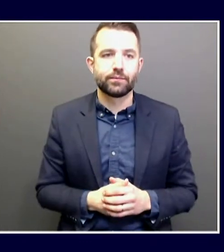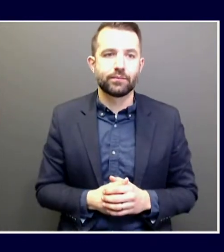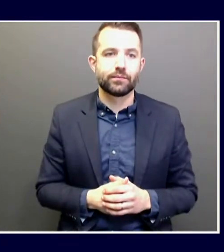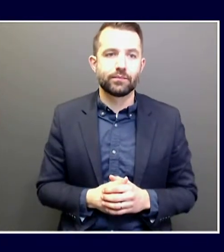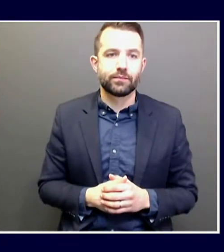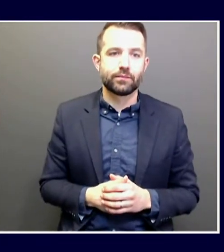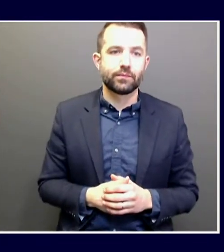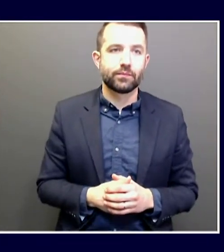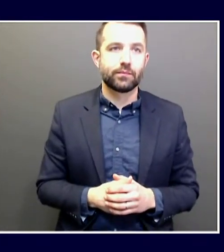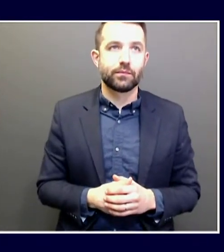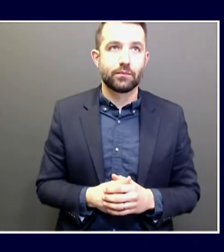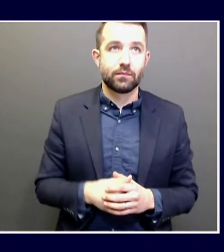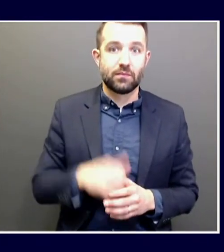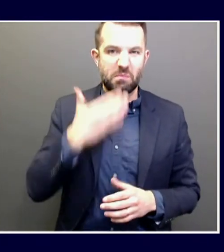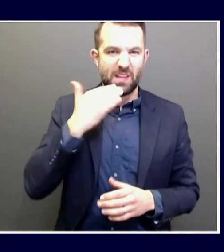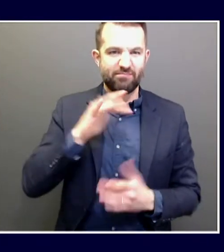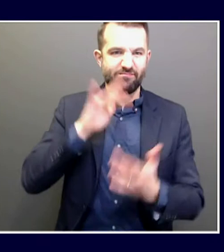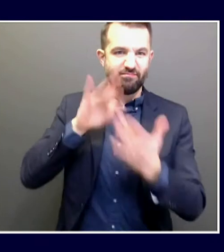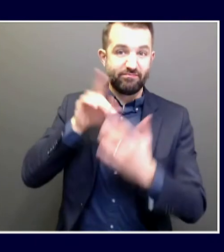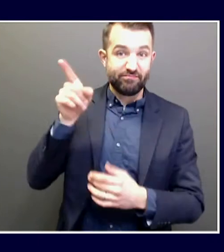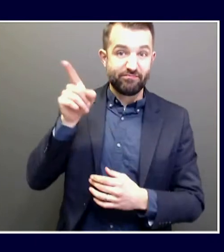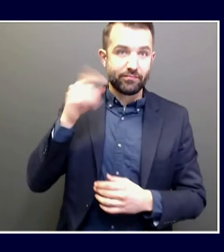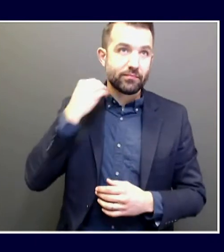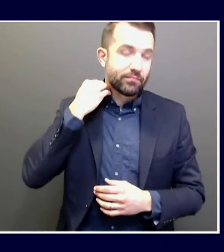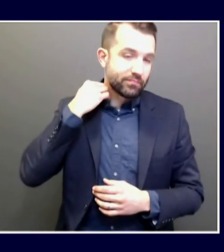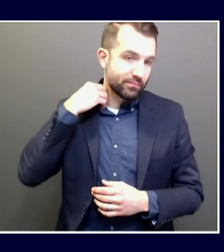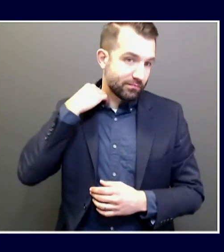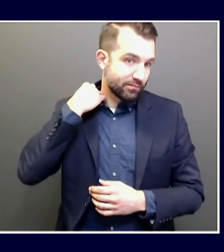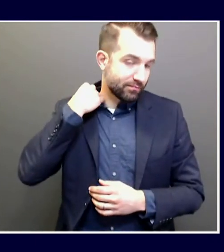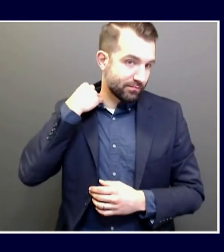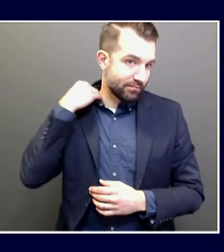have a better and more up-to-date sense.